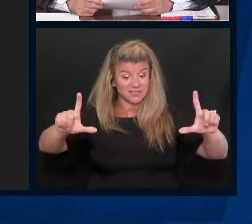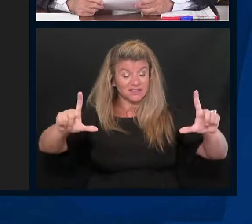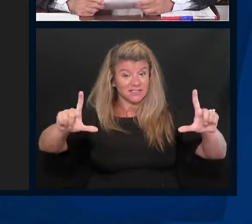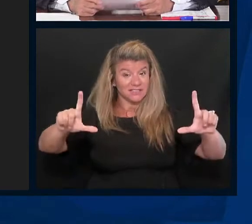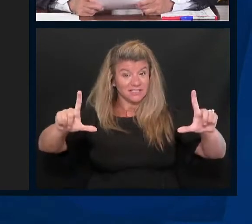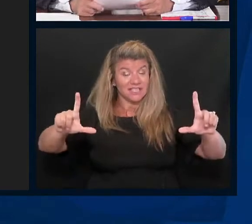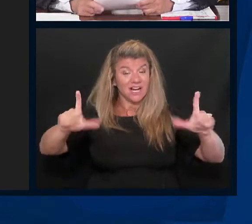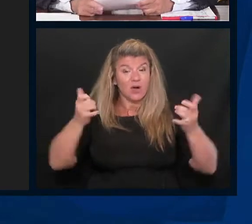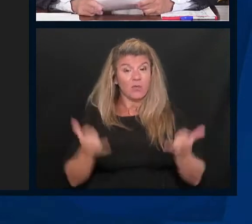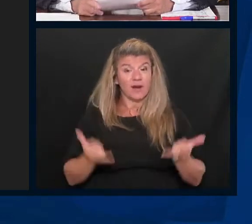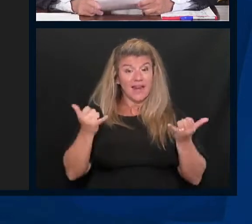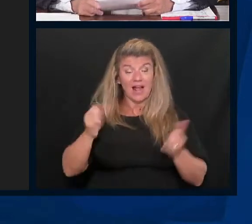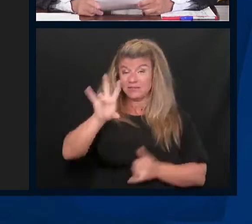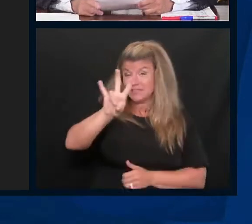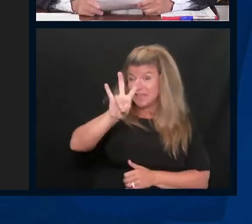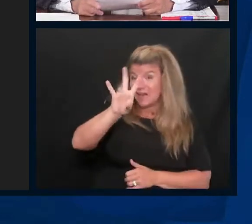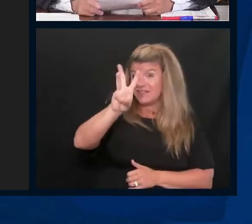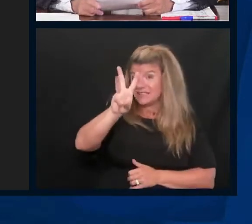at